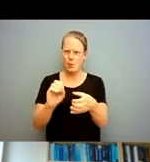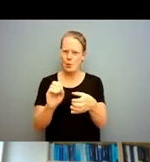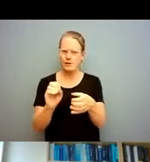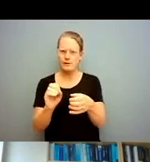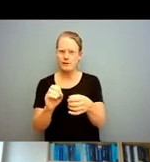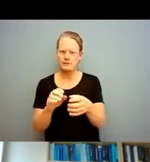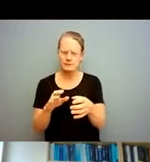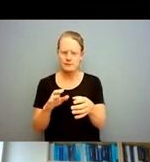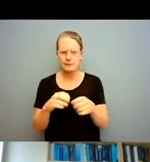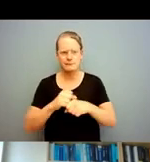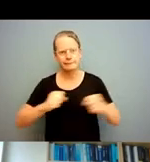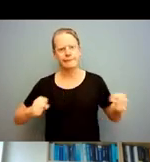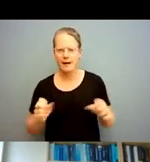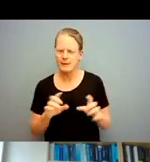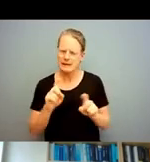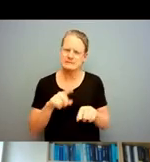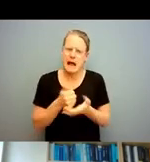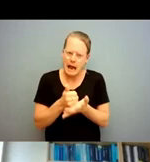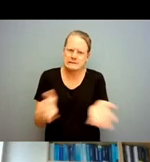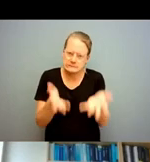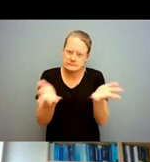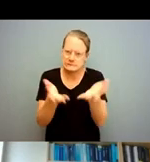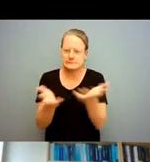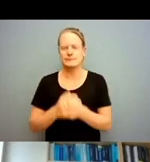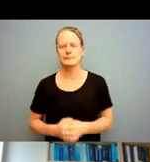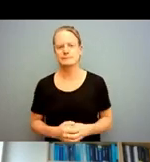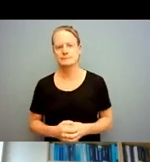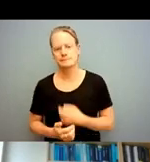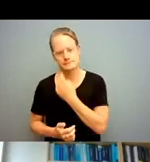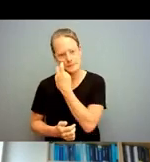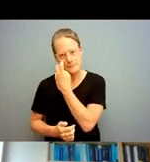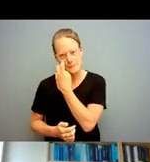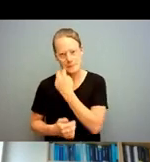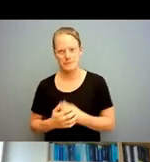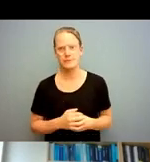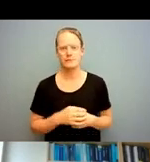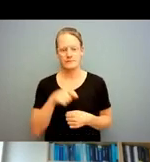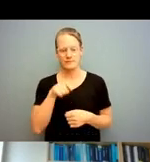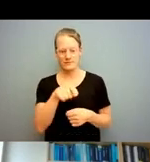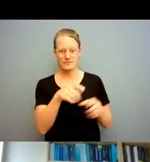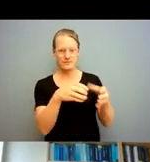very important policy maker and is also